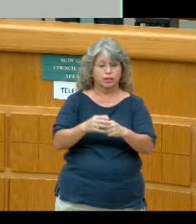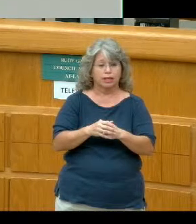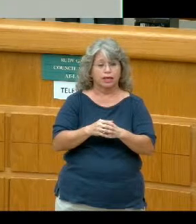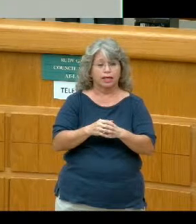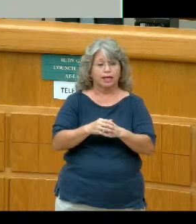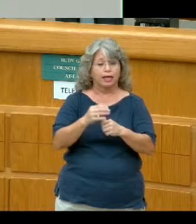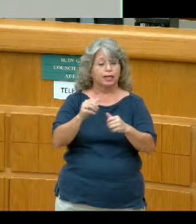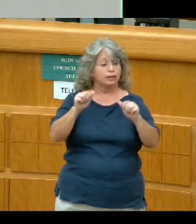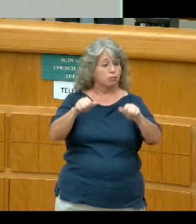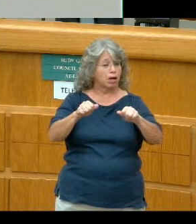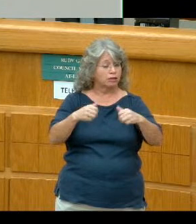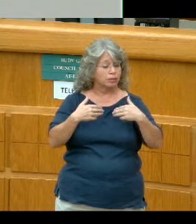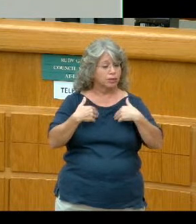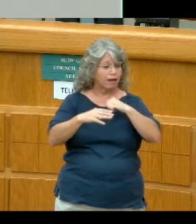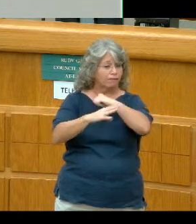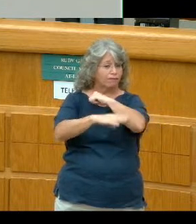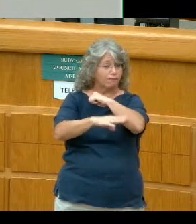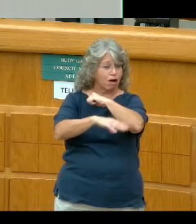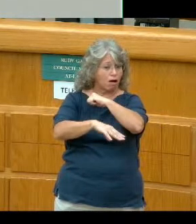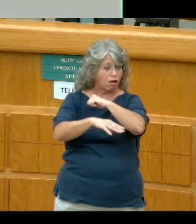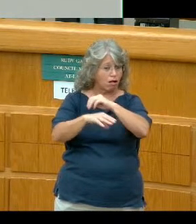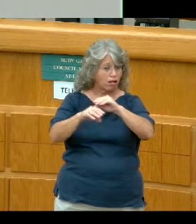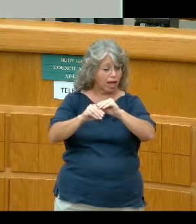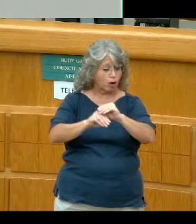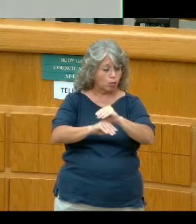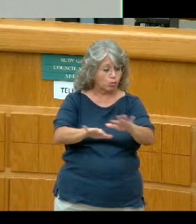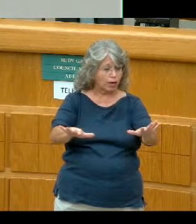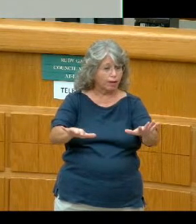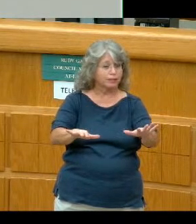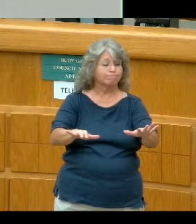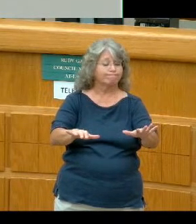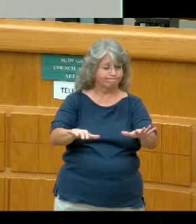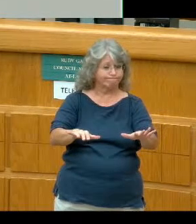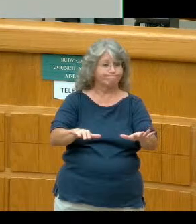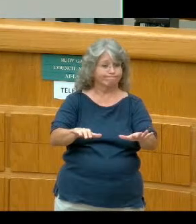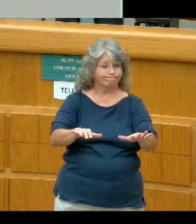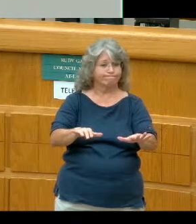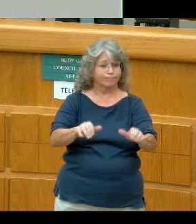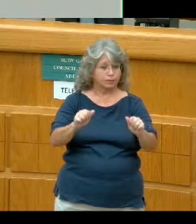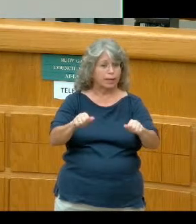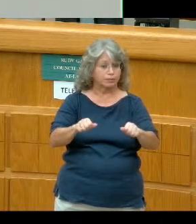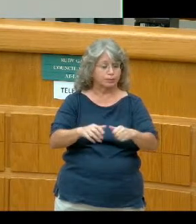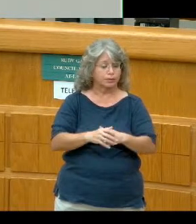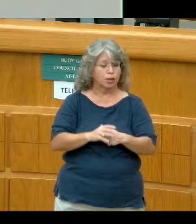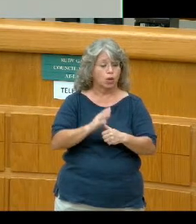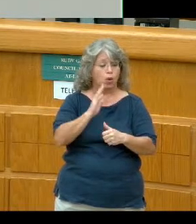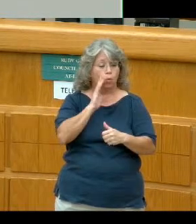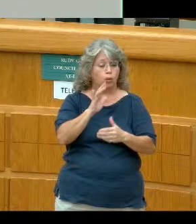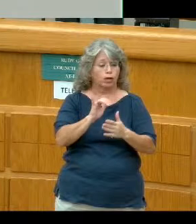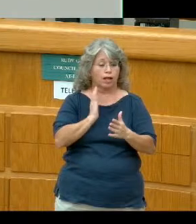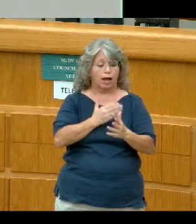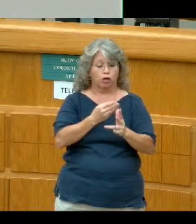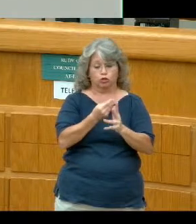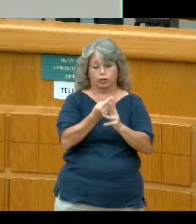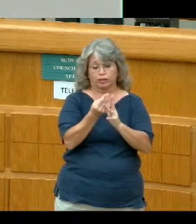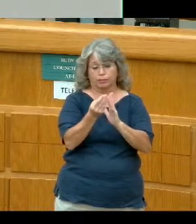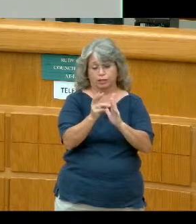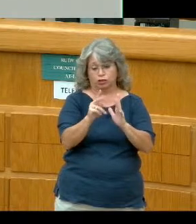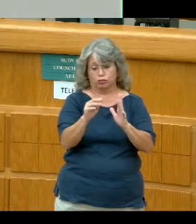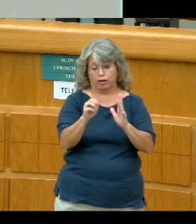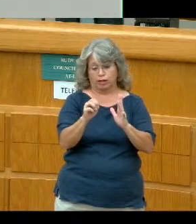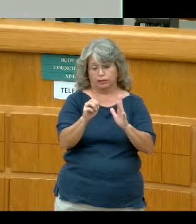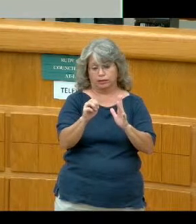is that is a fall outbreak possible under these rules? It is possible. Now, will the transmission rate be 2? Well,